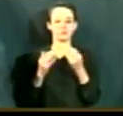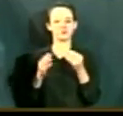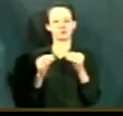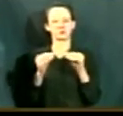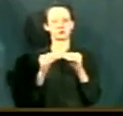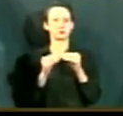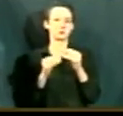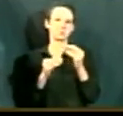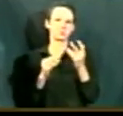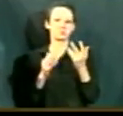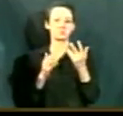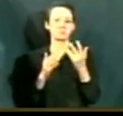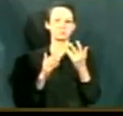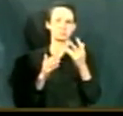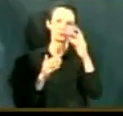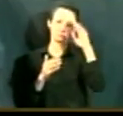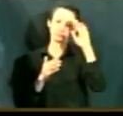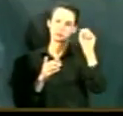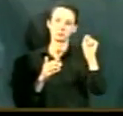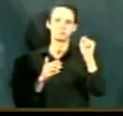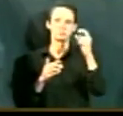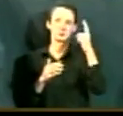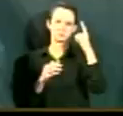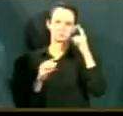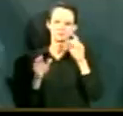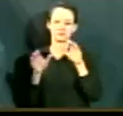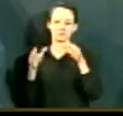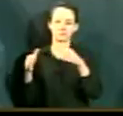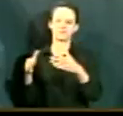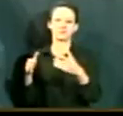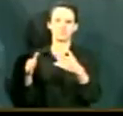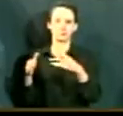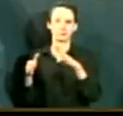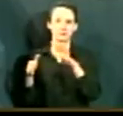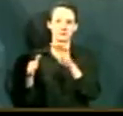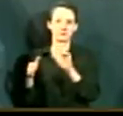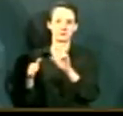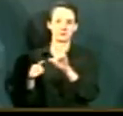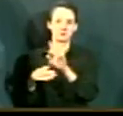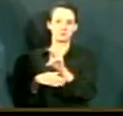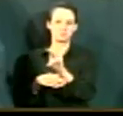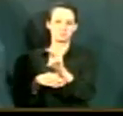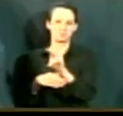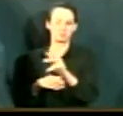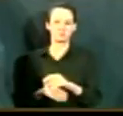financial sense to go to a 401k.